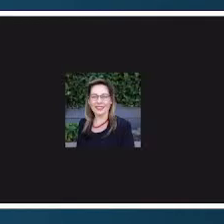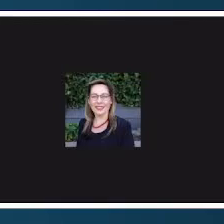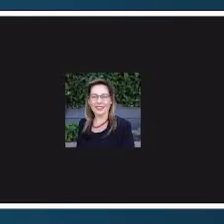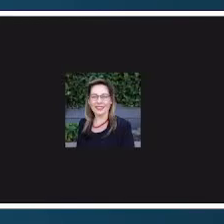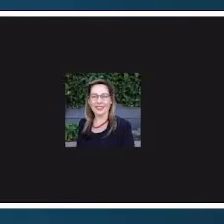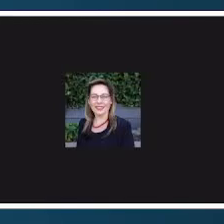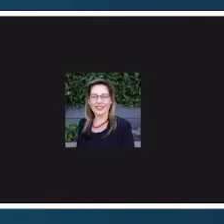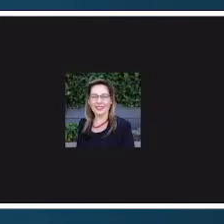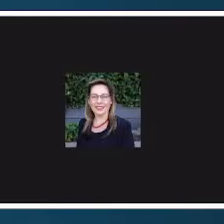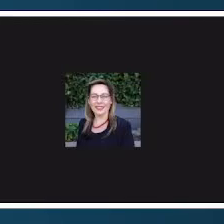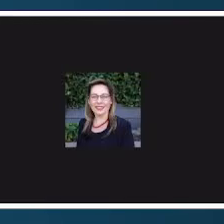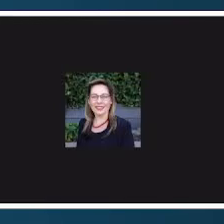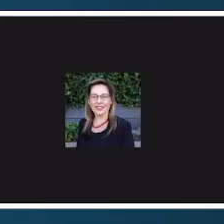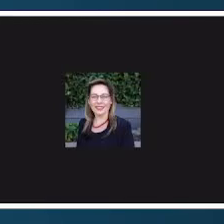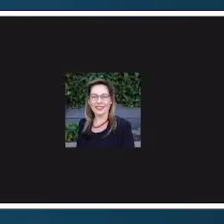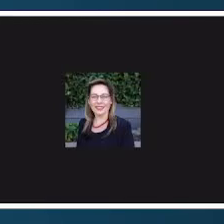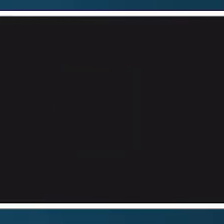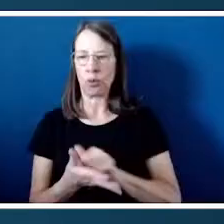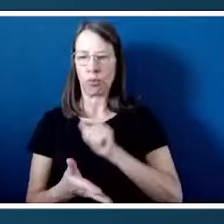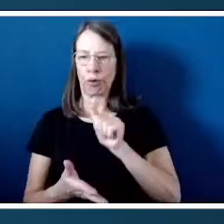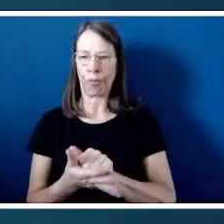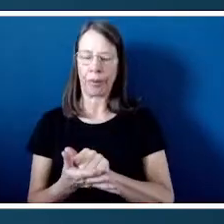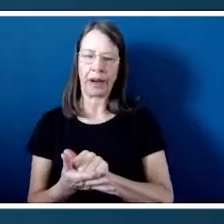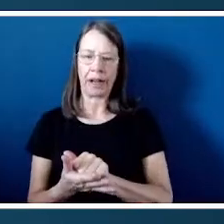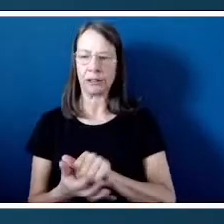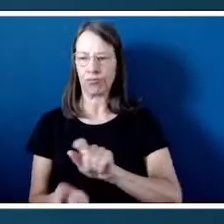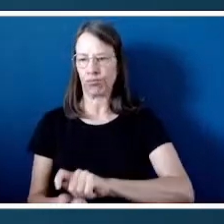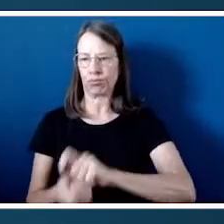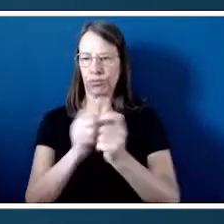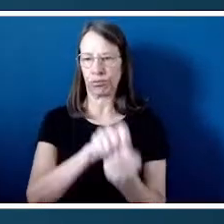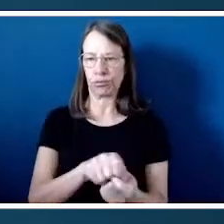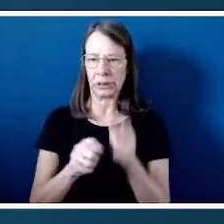the world's most vulnerable states a fighting chance.